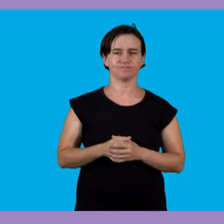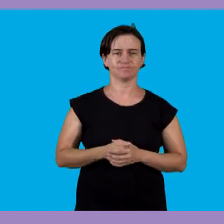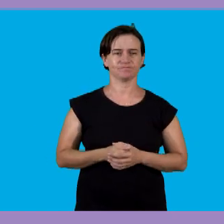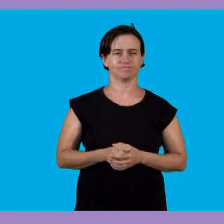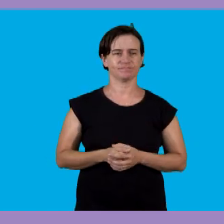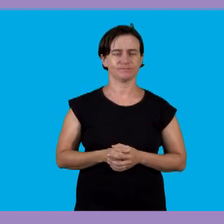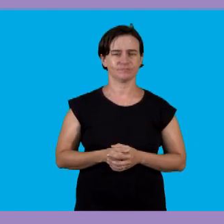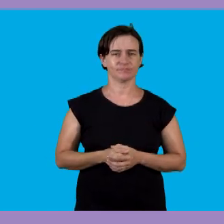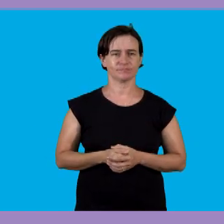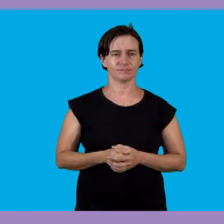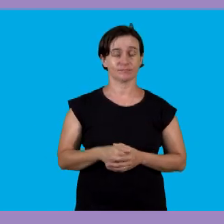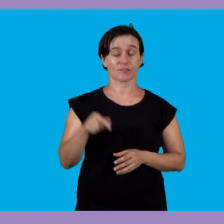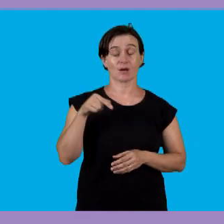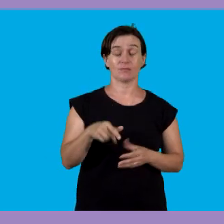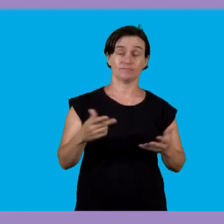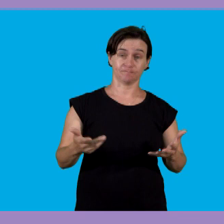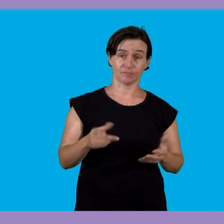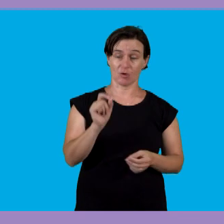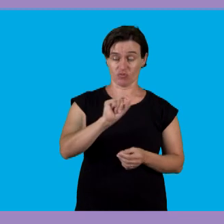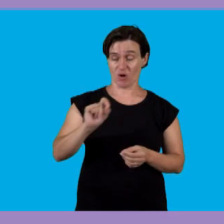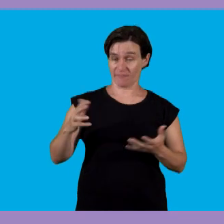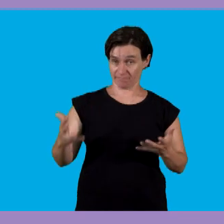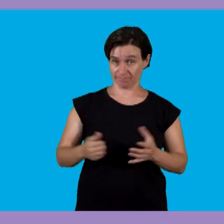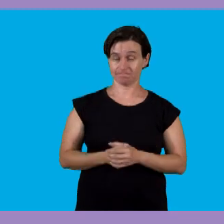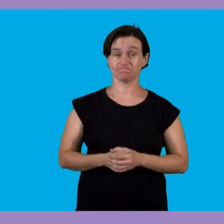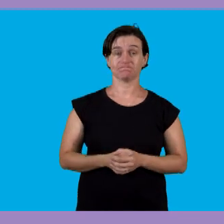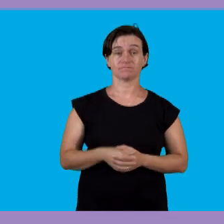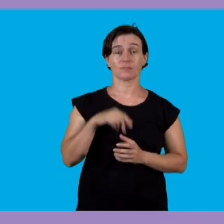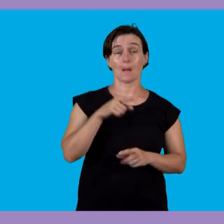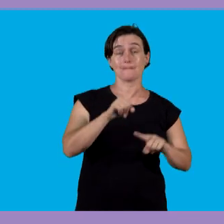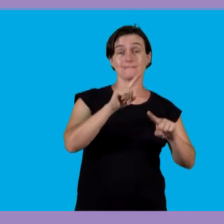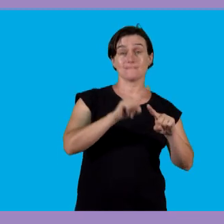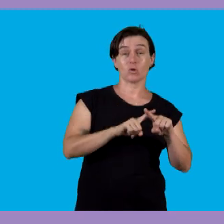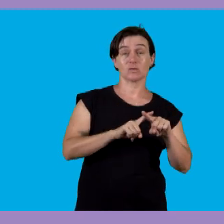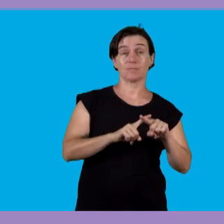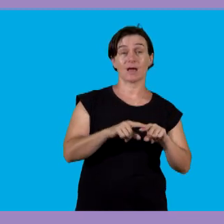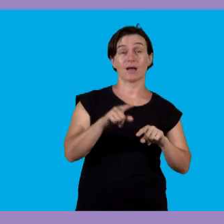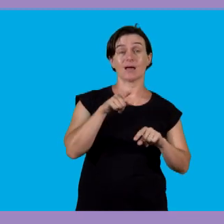we know that we are going to multiply the